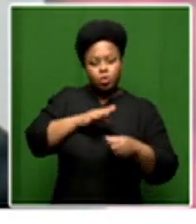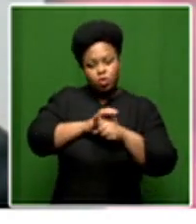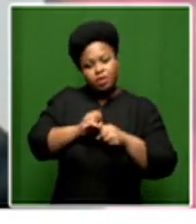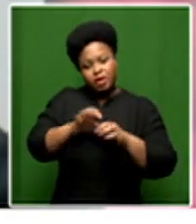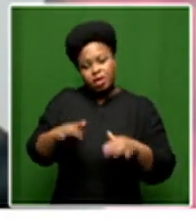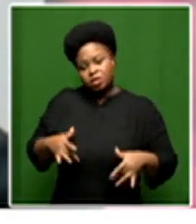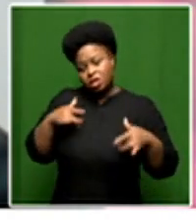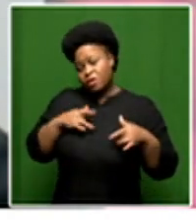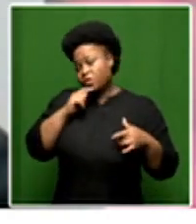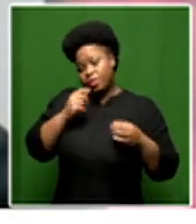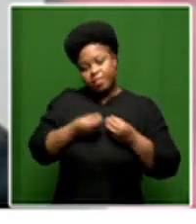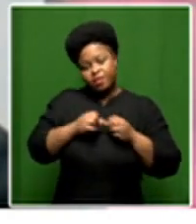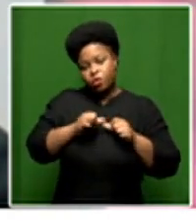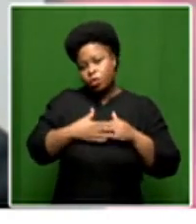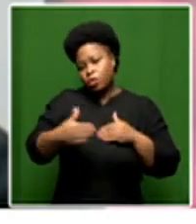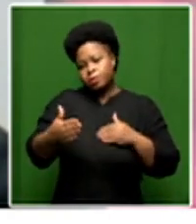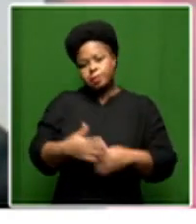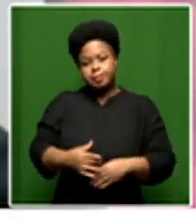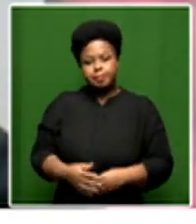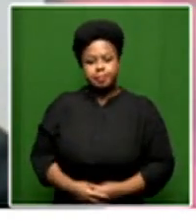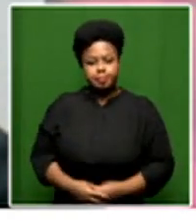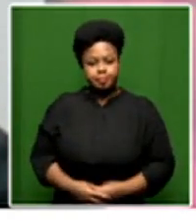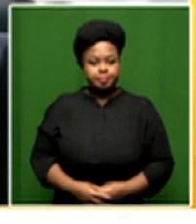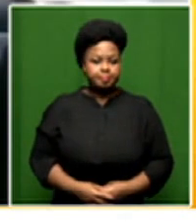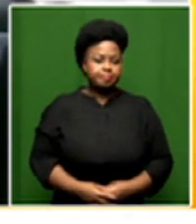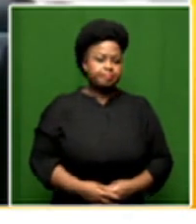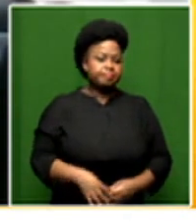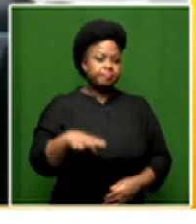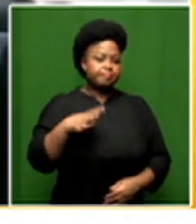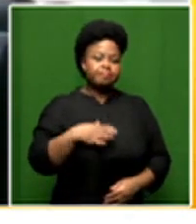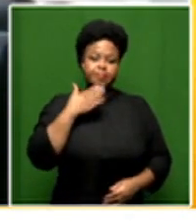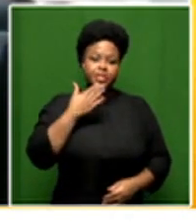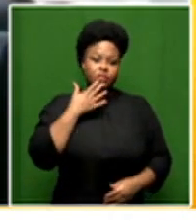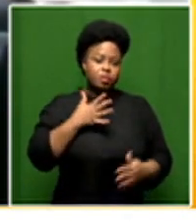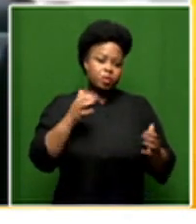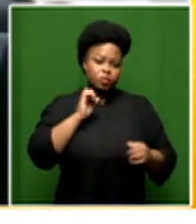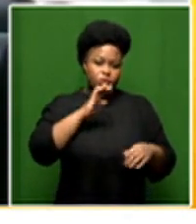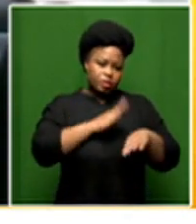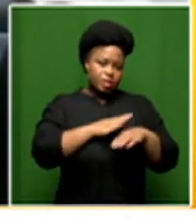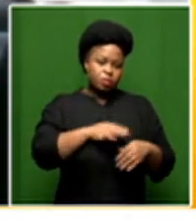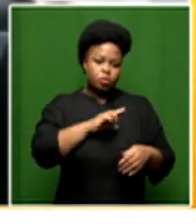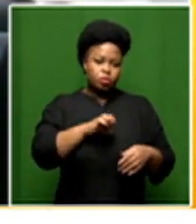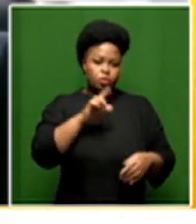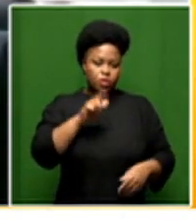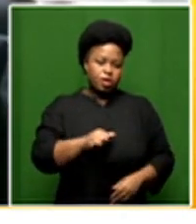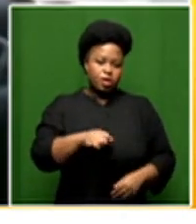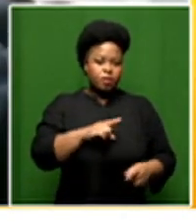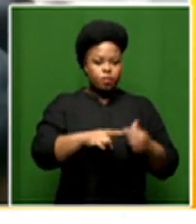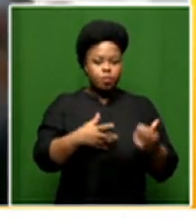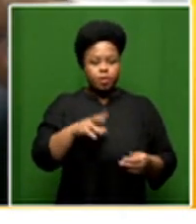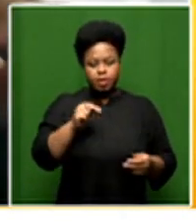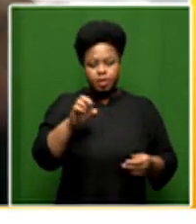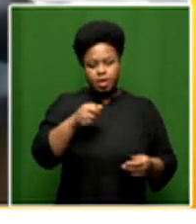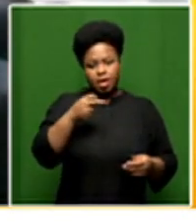there and we'll live with it for some time now. Mr. Saphetha, let's leave it there. Thank you so much for your time. Zola Saphetha from